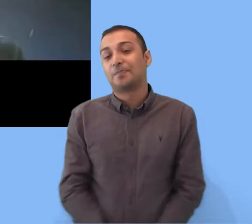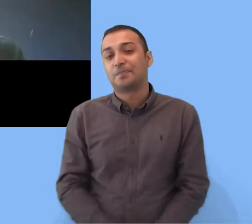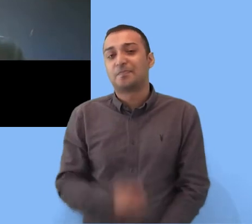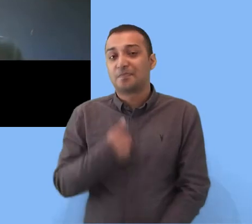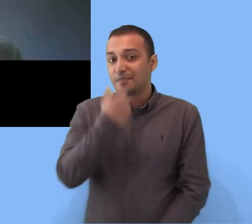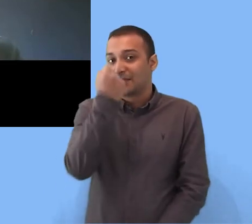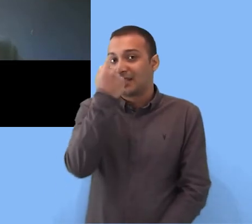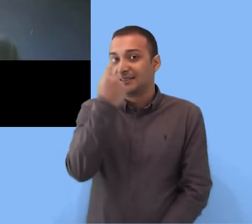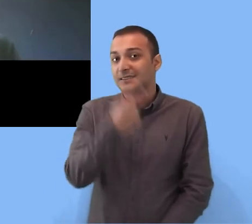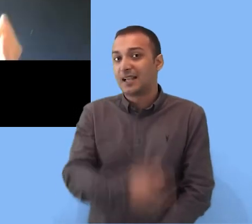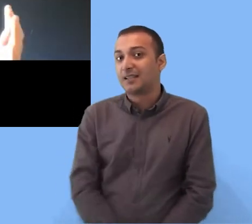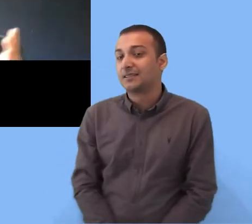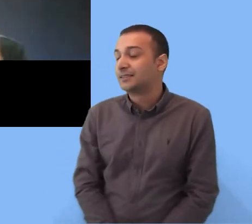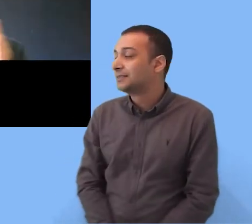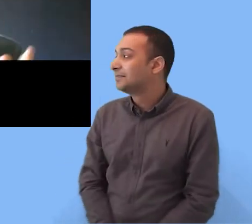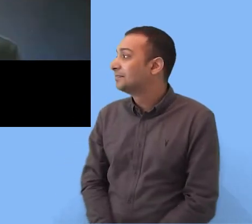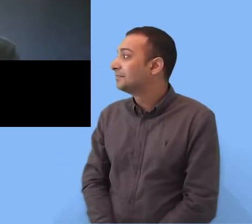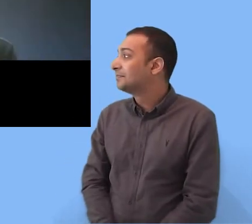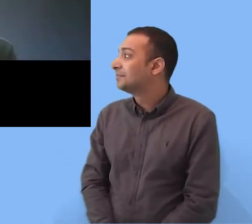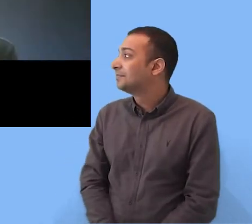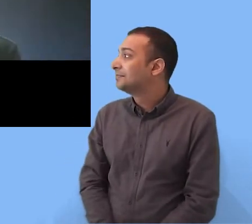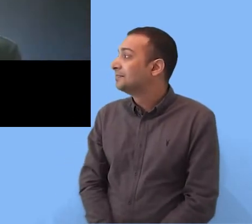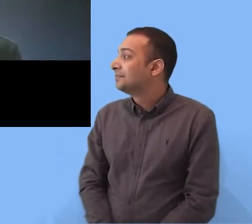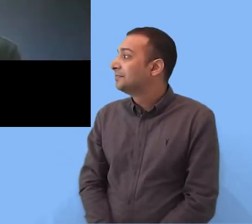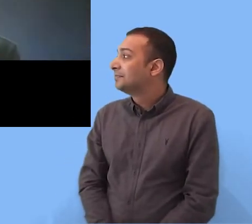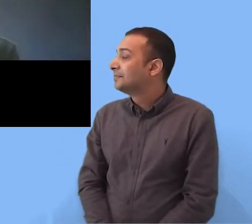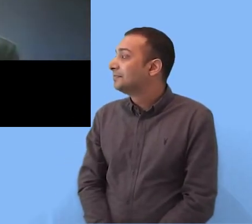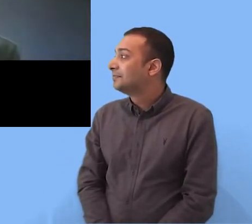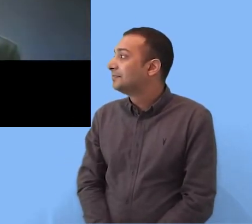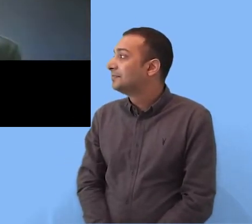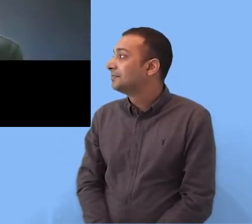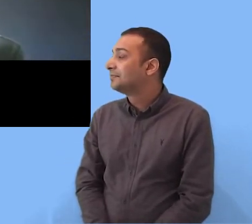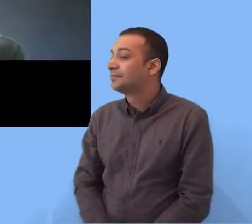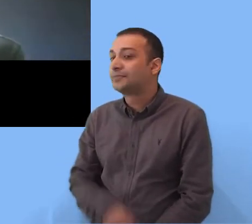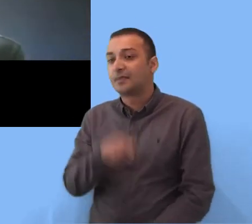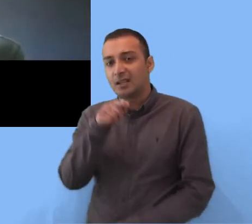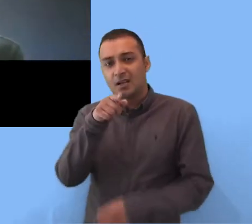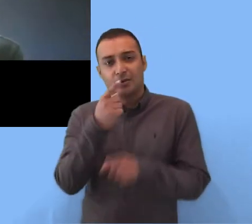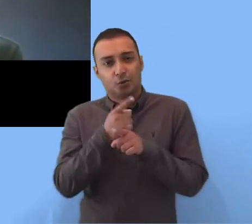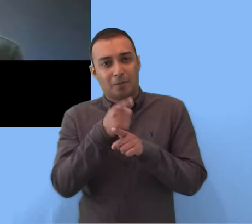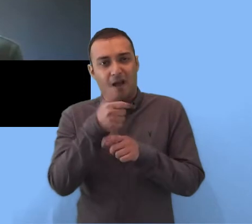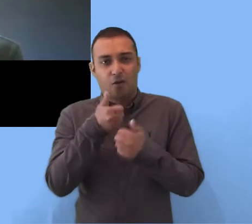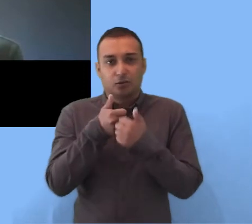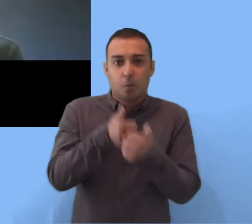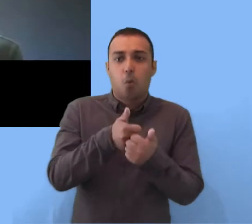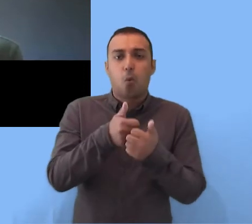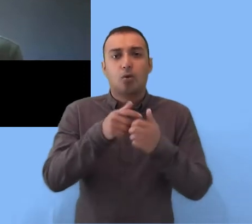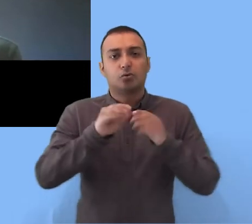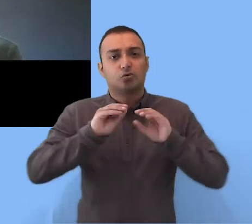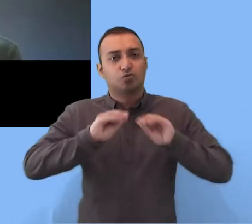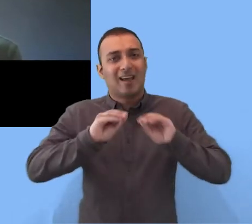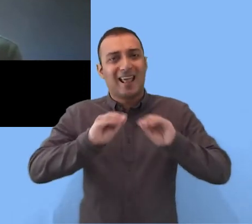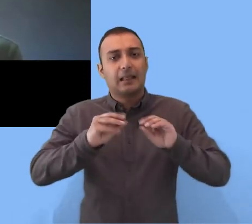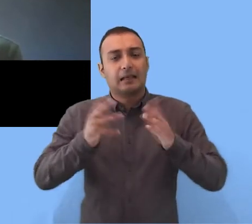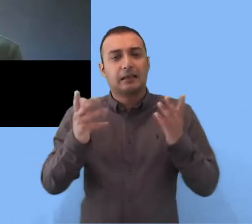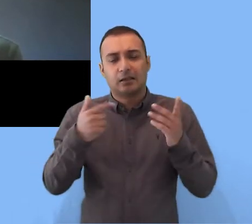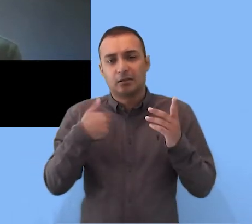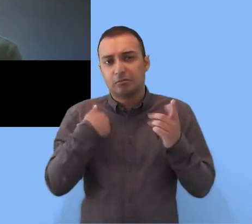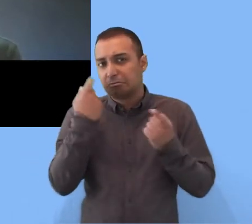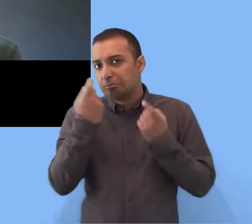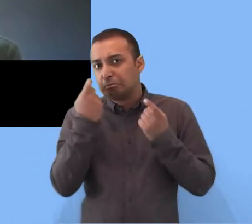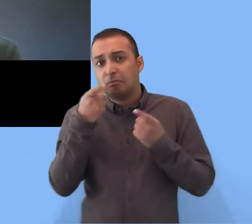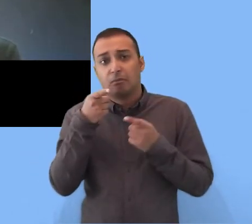Yeah. Around the support and training issue, I guess, do you feel that there's enough